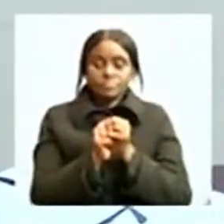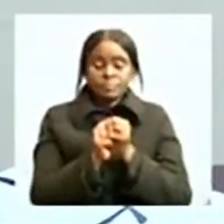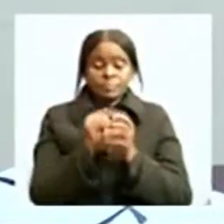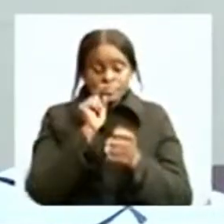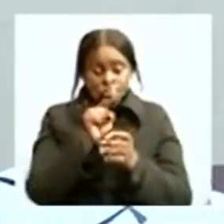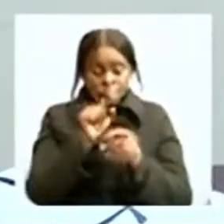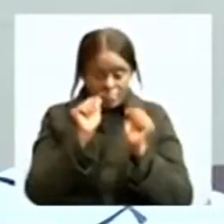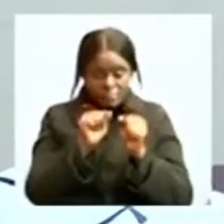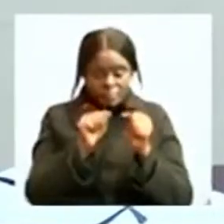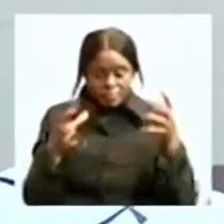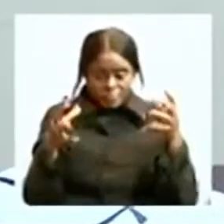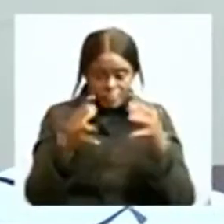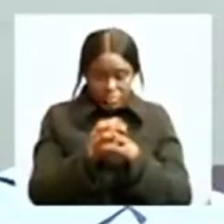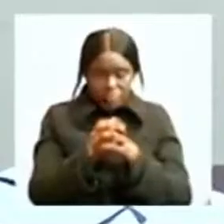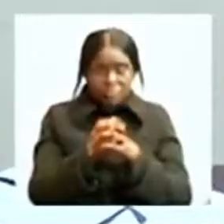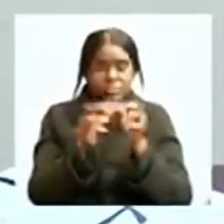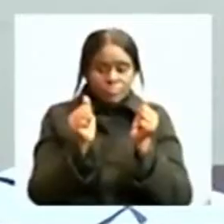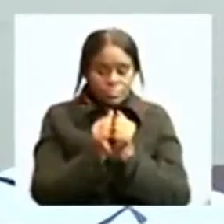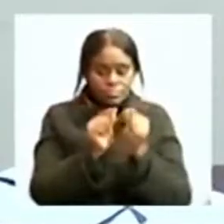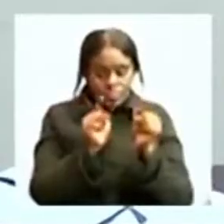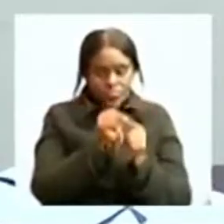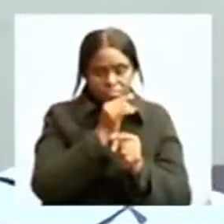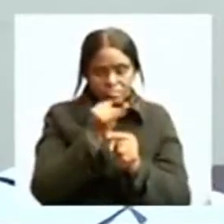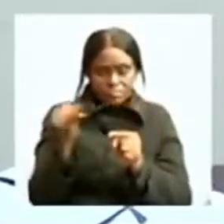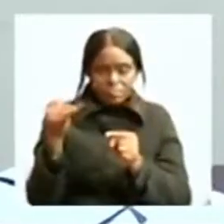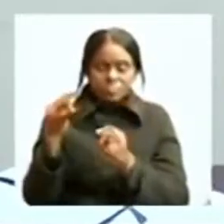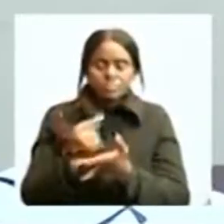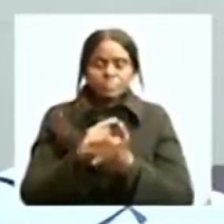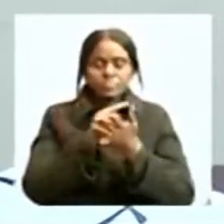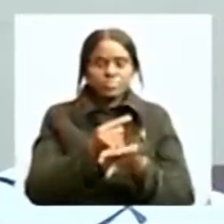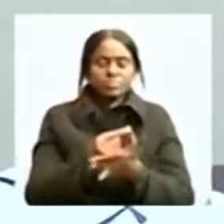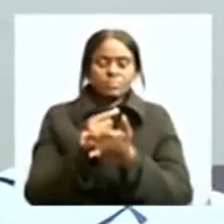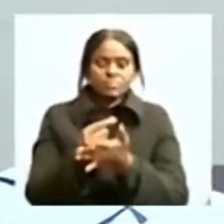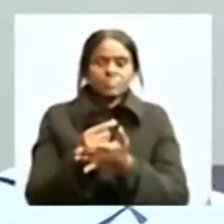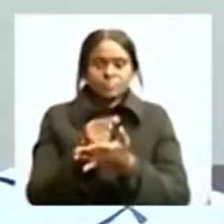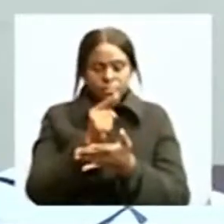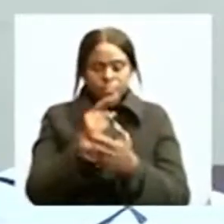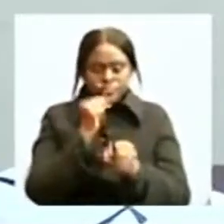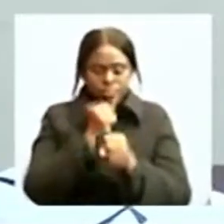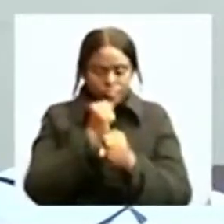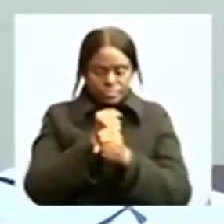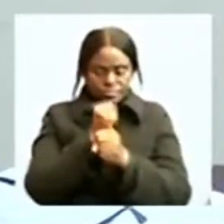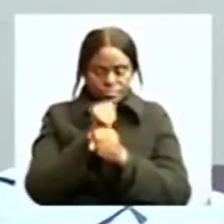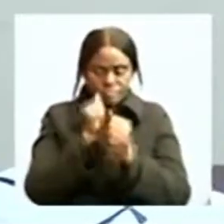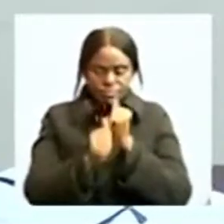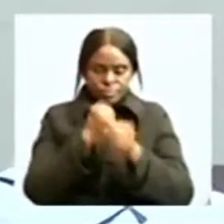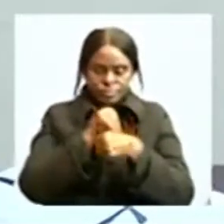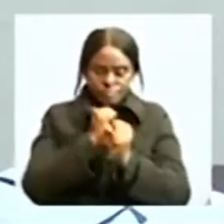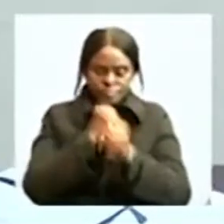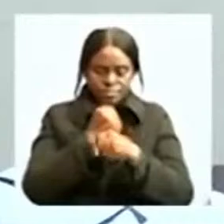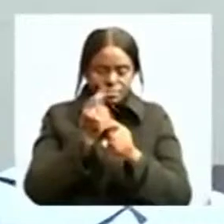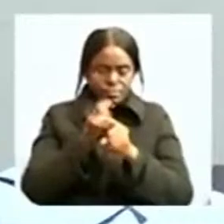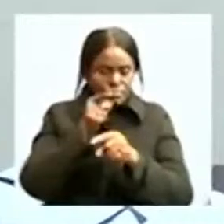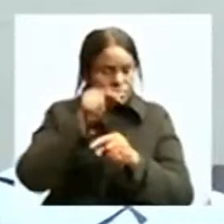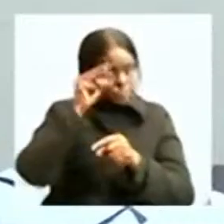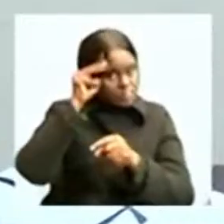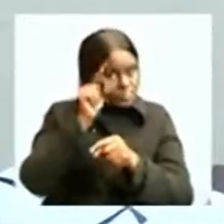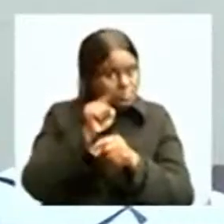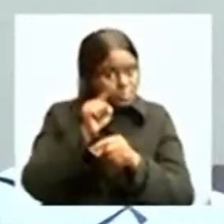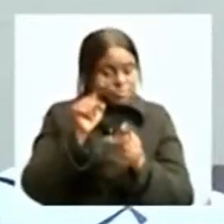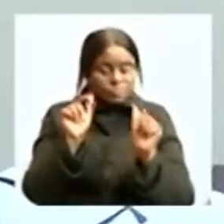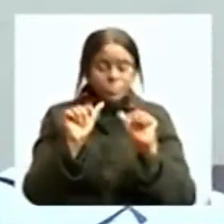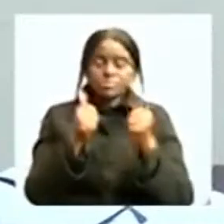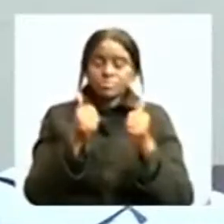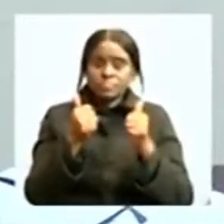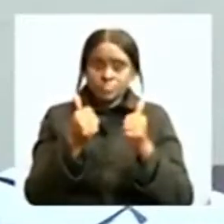This can be married with also the issue of grants. The efforts which are being made by the ministry are